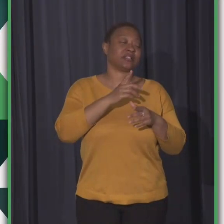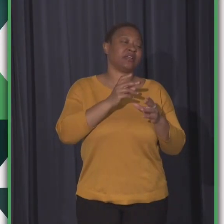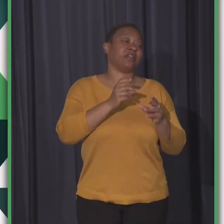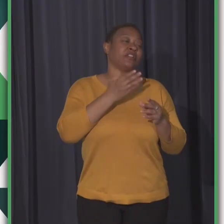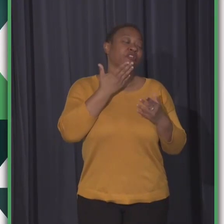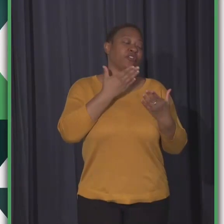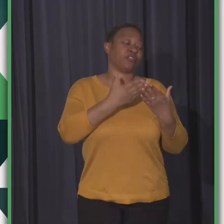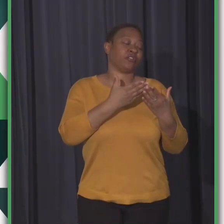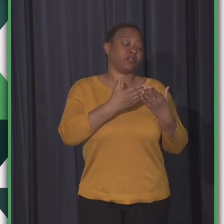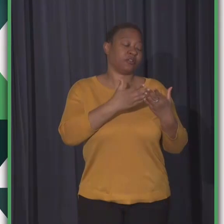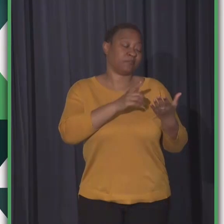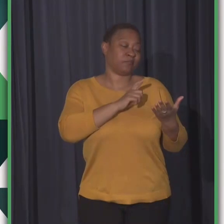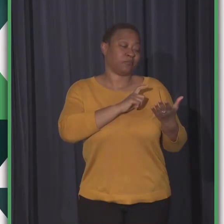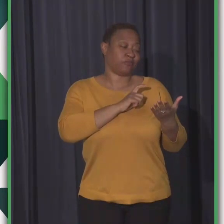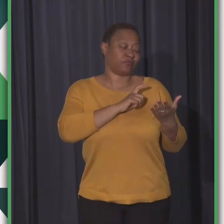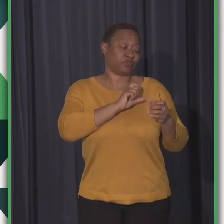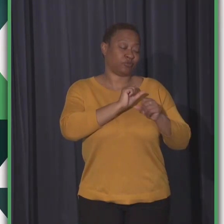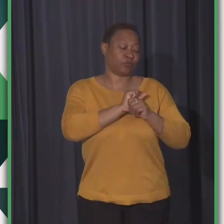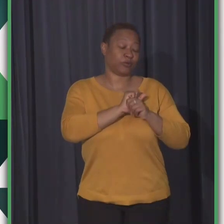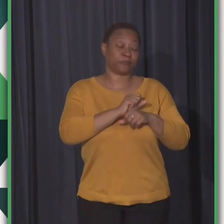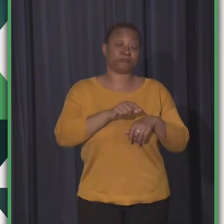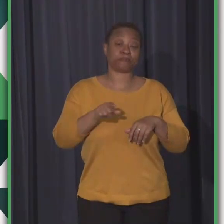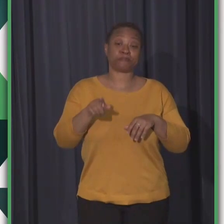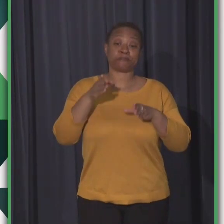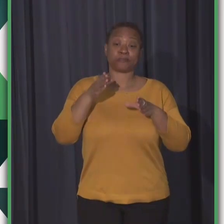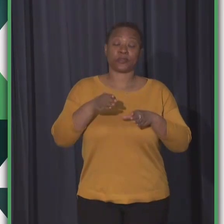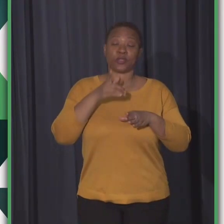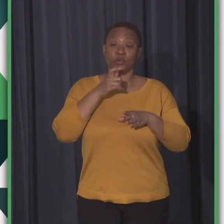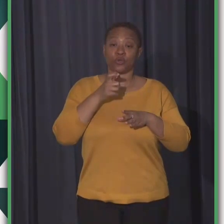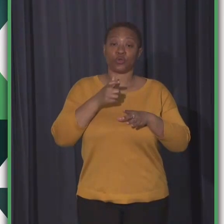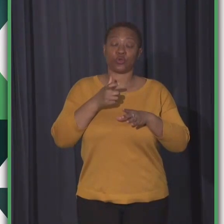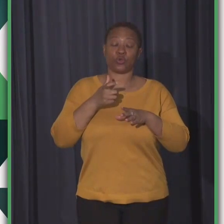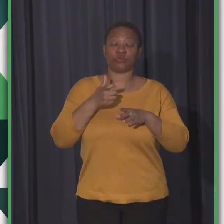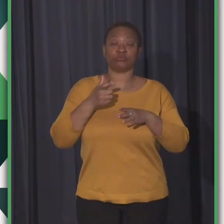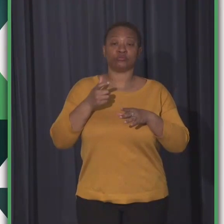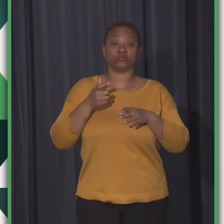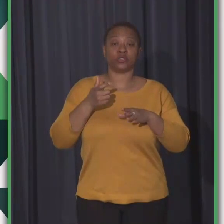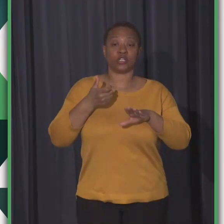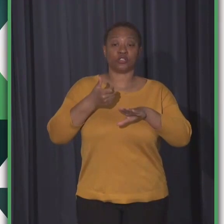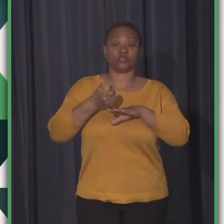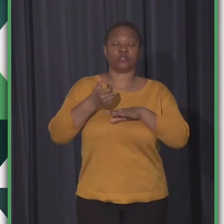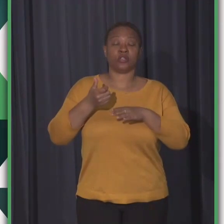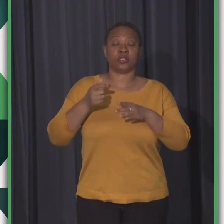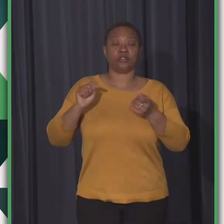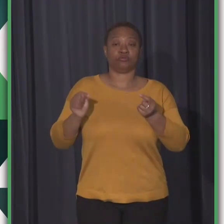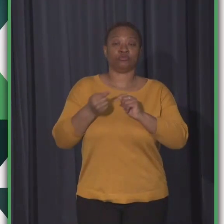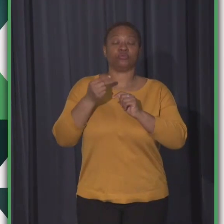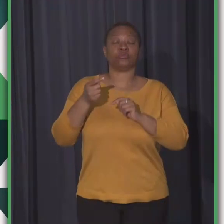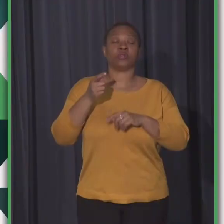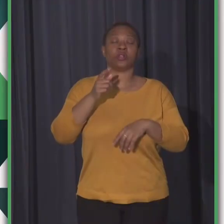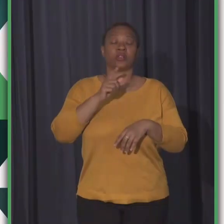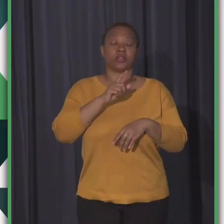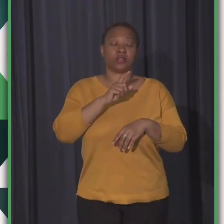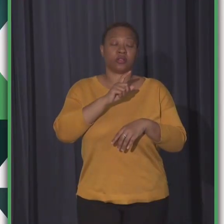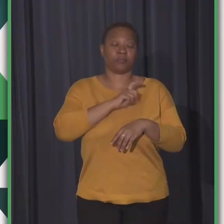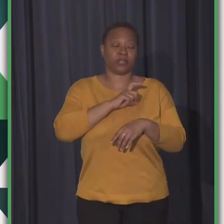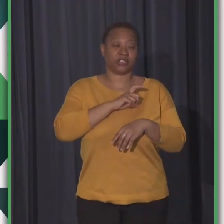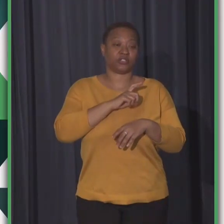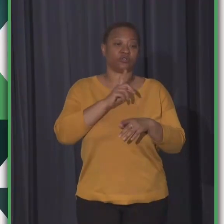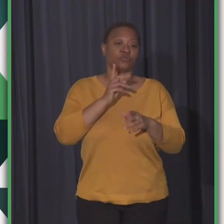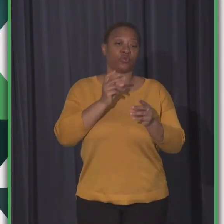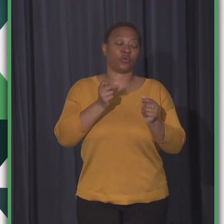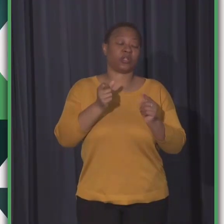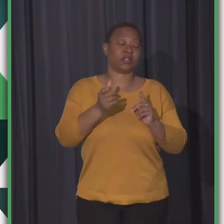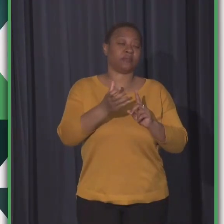involved officers. The suspect, who allegedly assaulted deputy officers during multiple parts of the arrest and transfer, was quickly located and taken back into